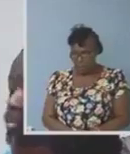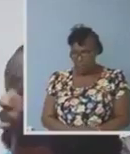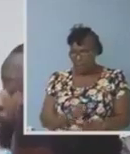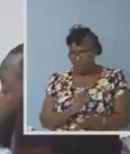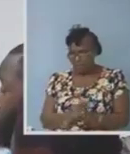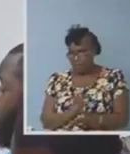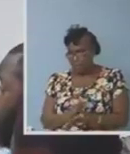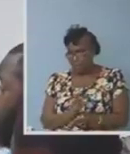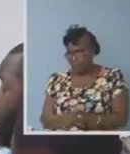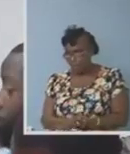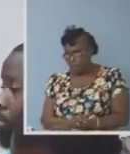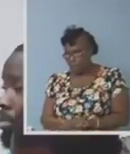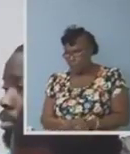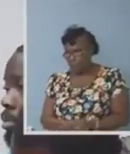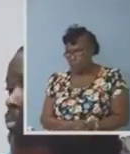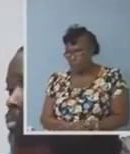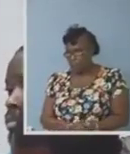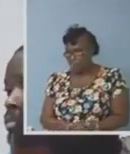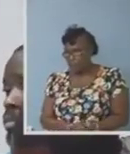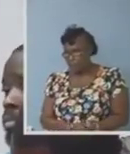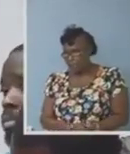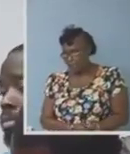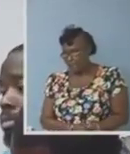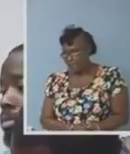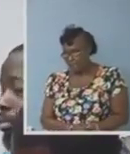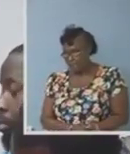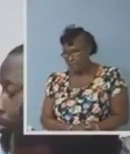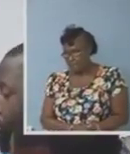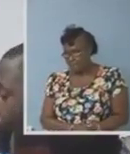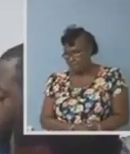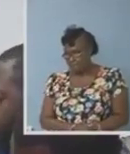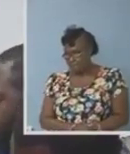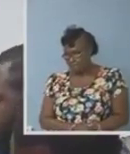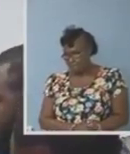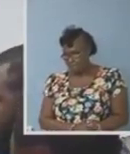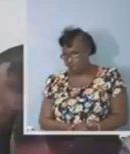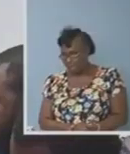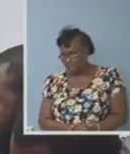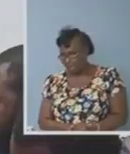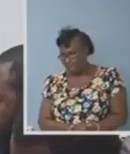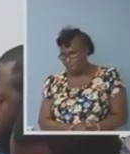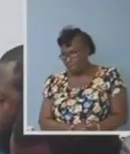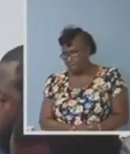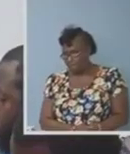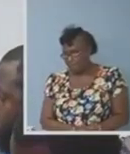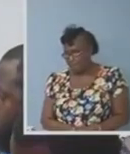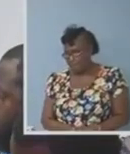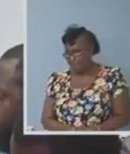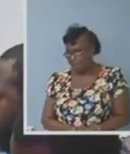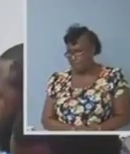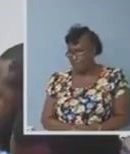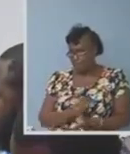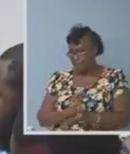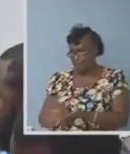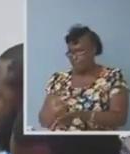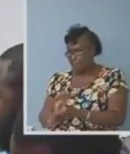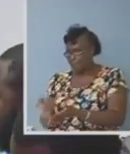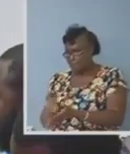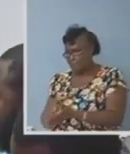schools, to Ms. Sherry and Rolex Hackett, you did speak of sanitizing